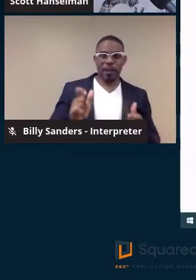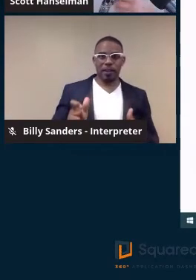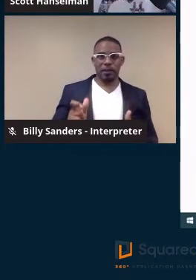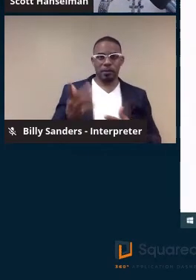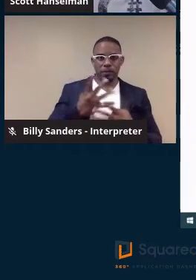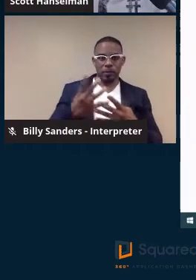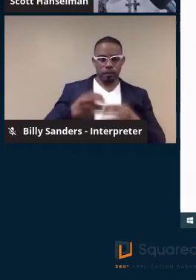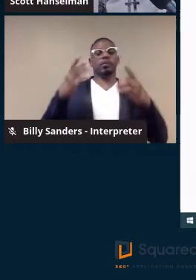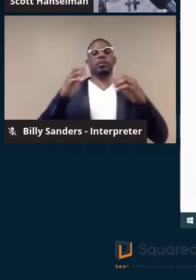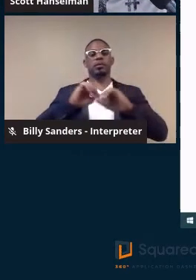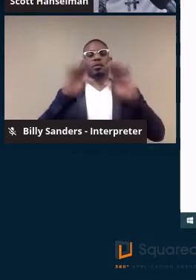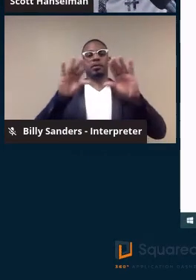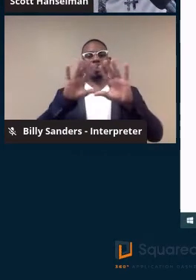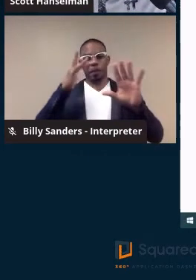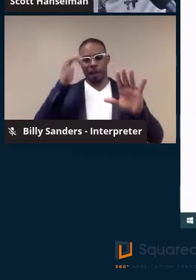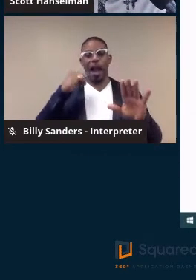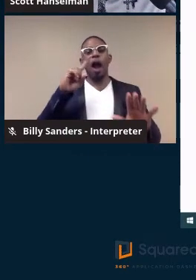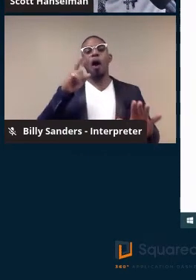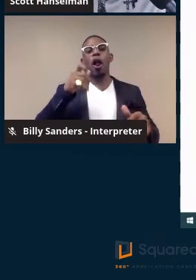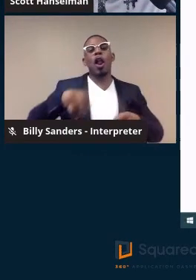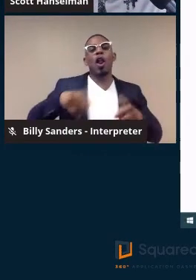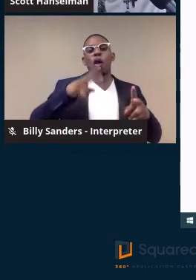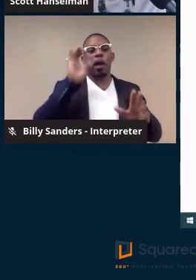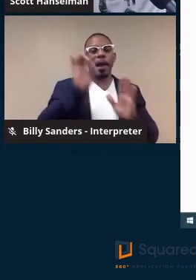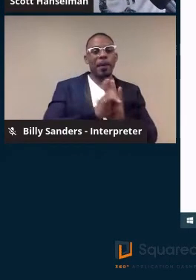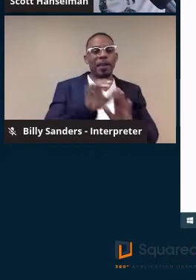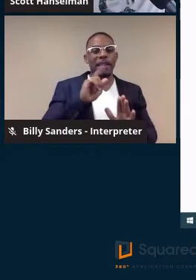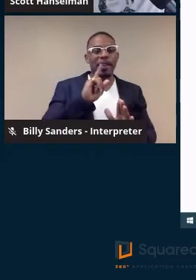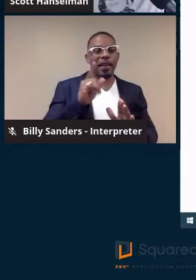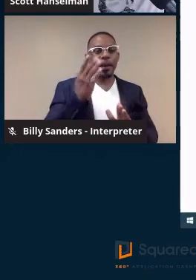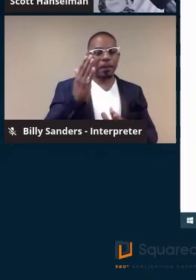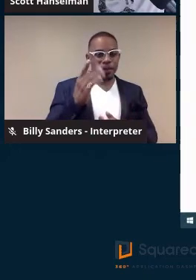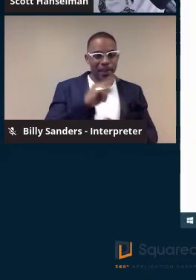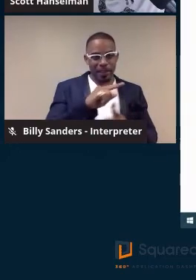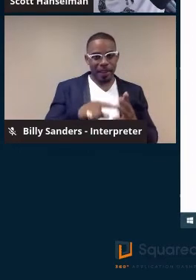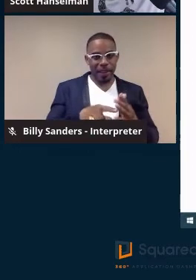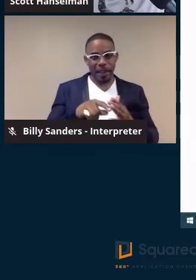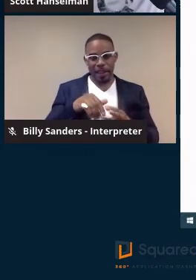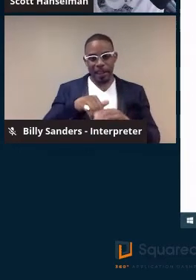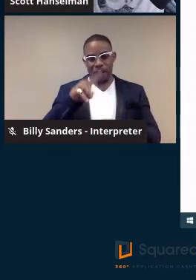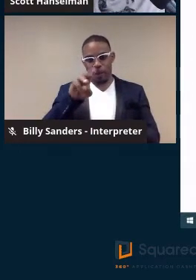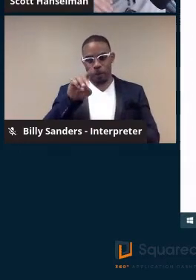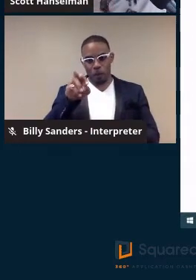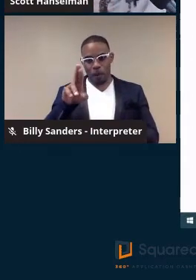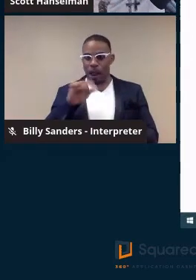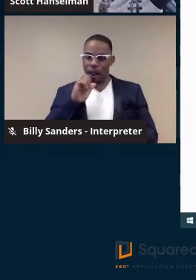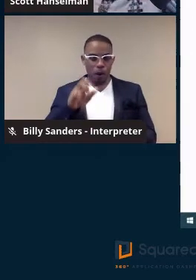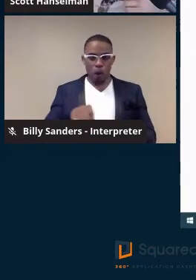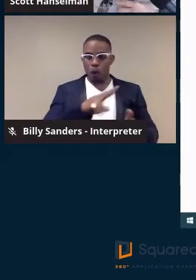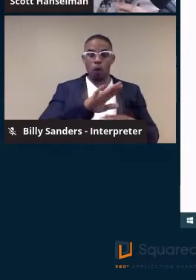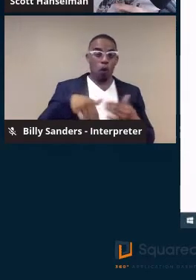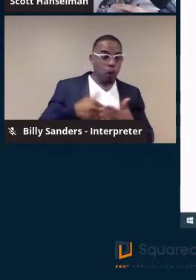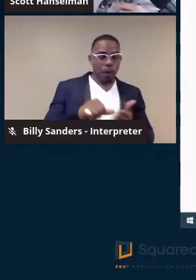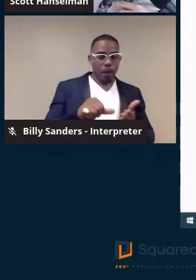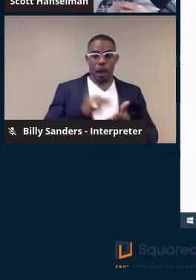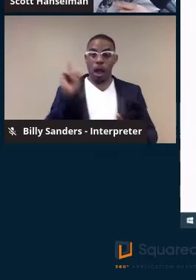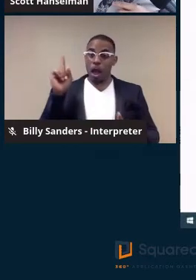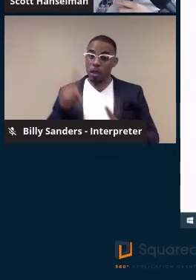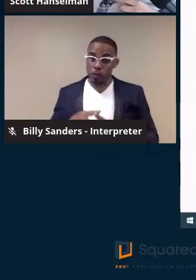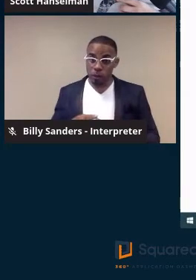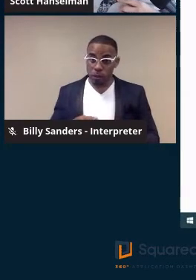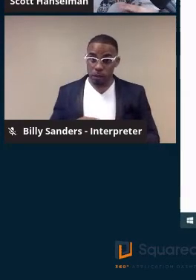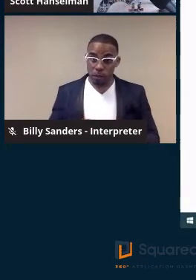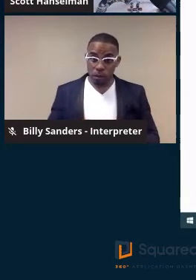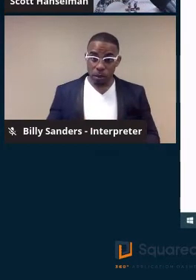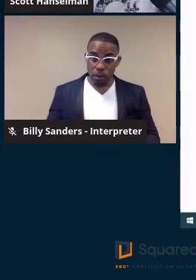That's because I only load images that appear inside the browser. I don't load the entire page until